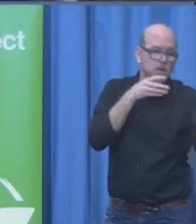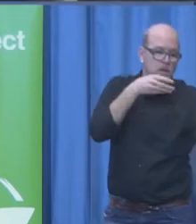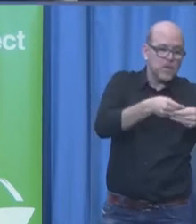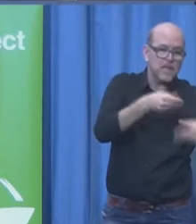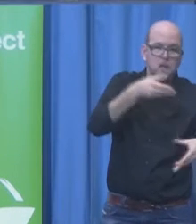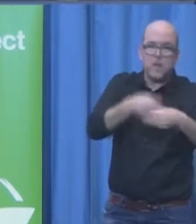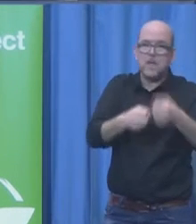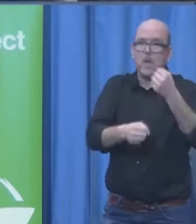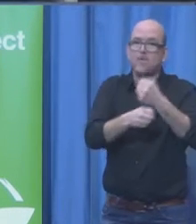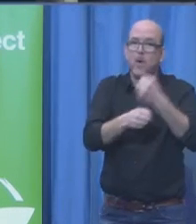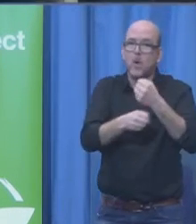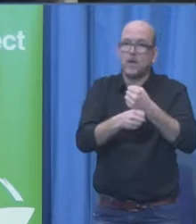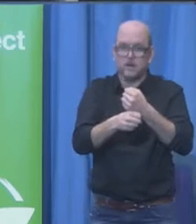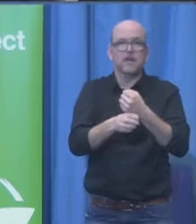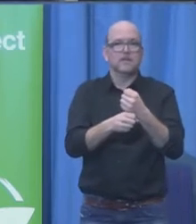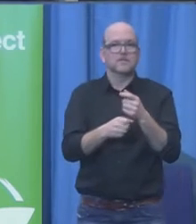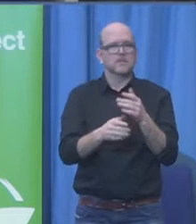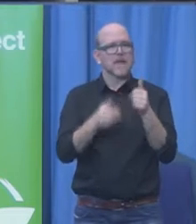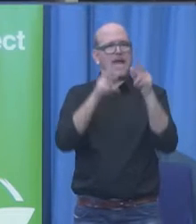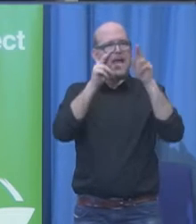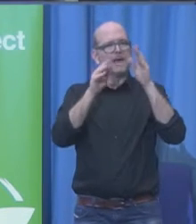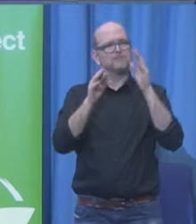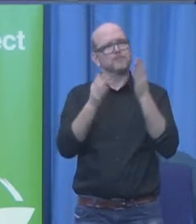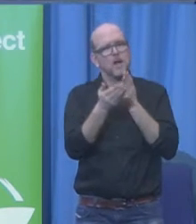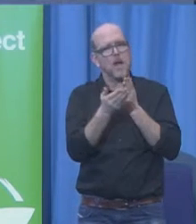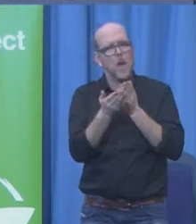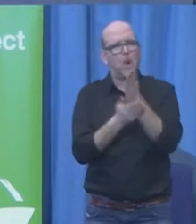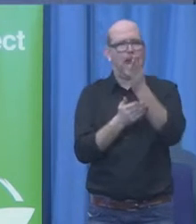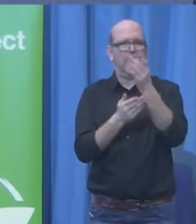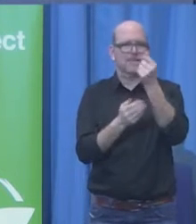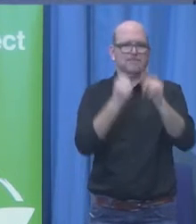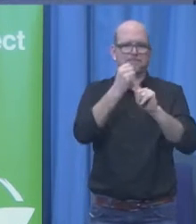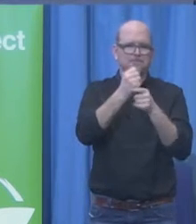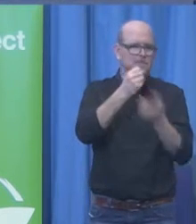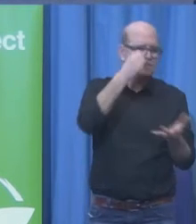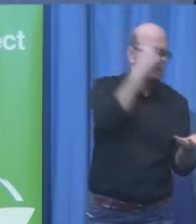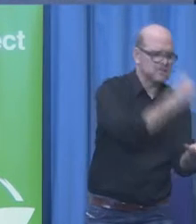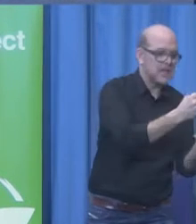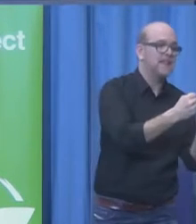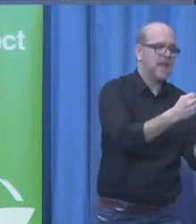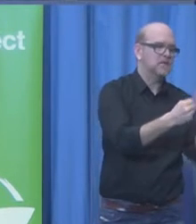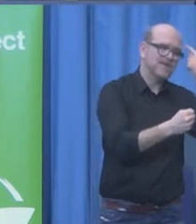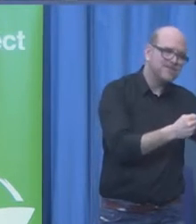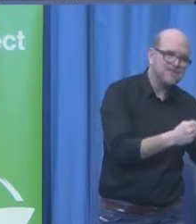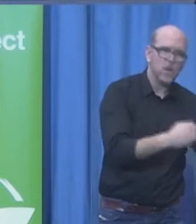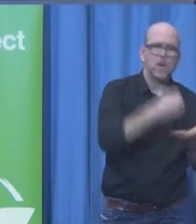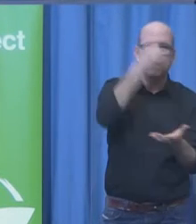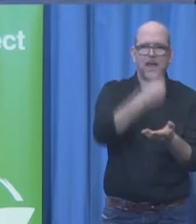then it's the management of those funds are shared management. So this means that